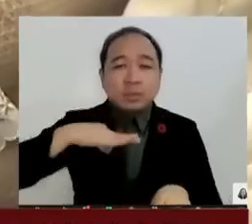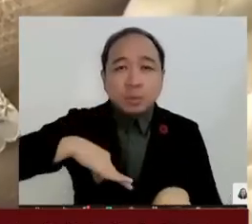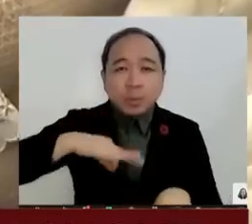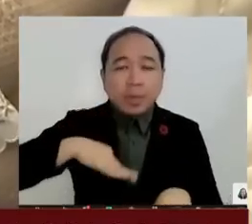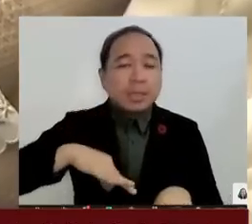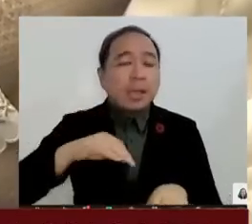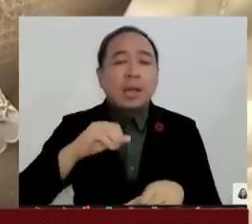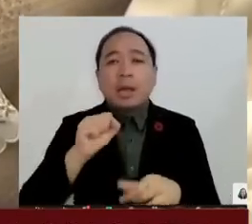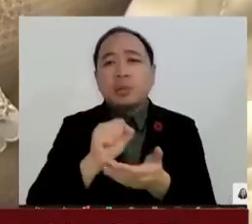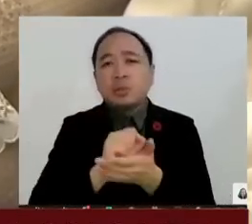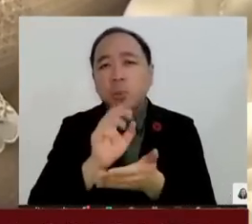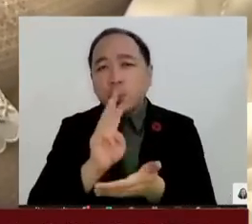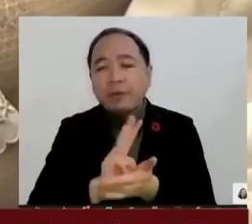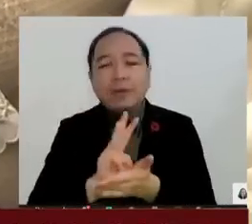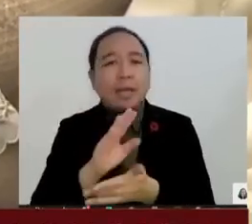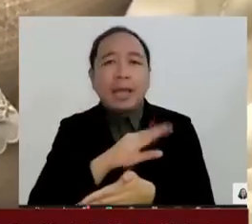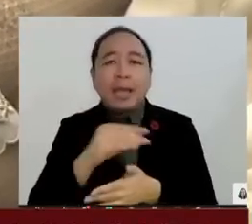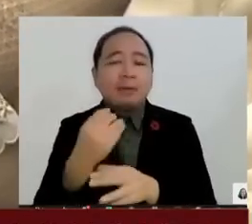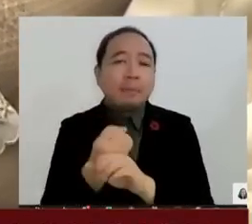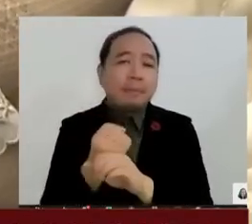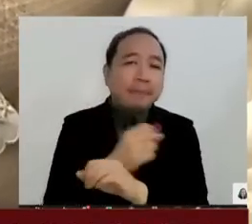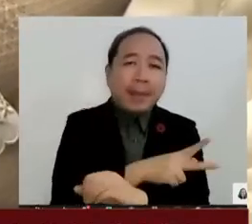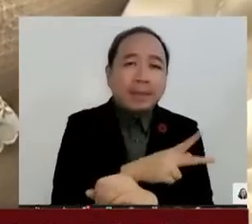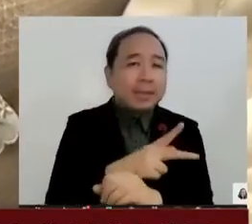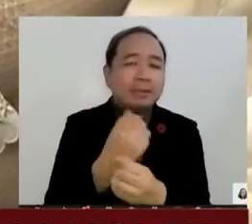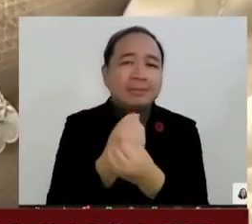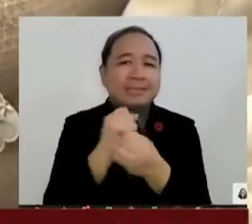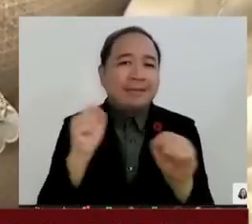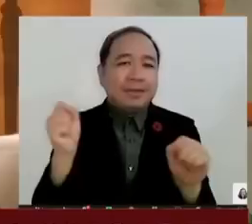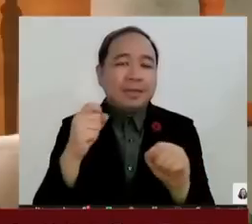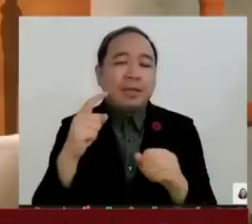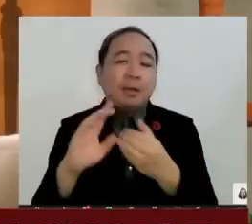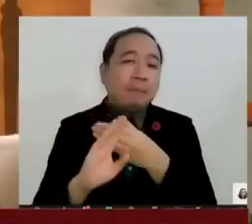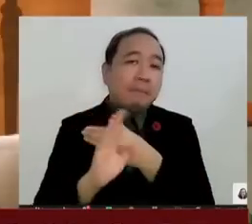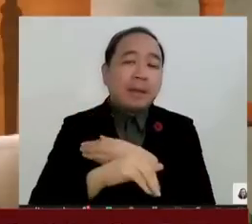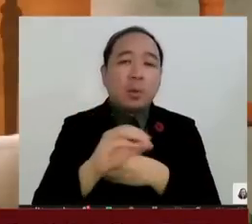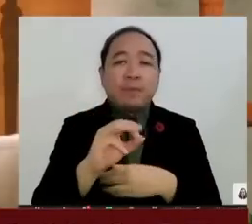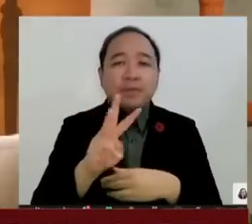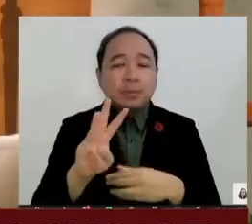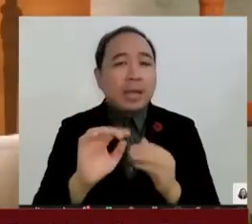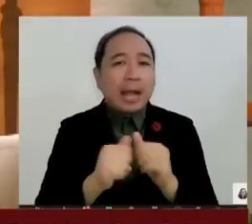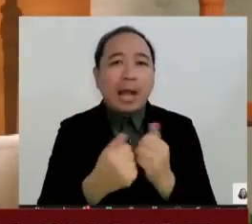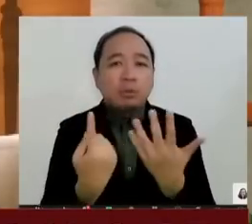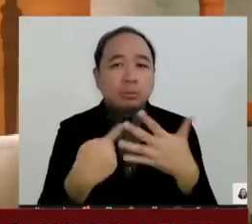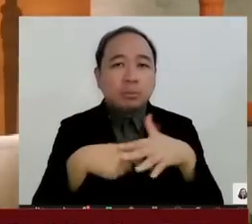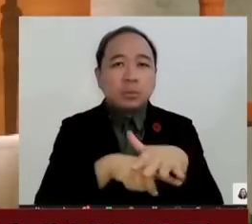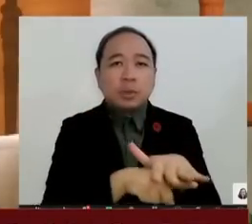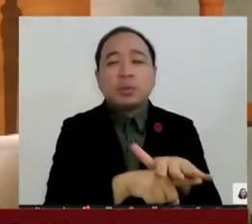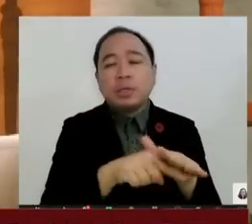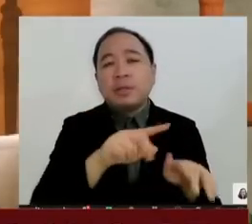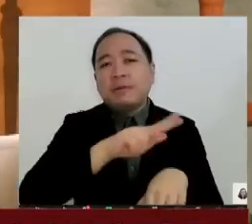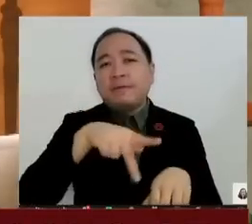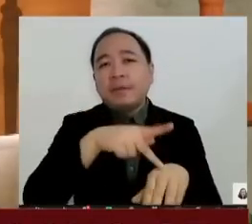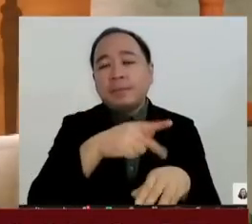and reintegration of our returning OFWs into the Philippine economy.